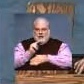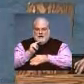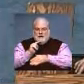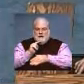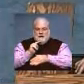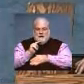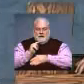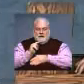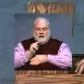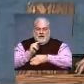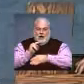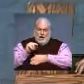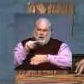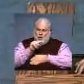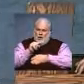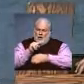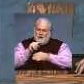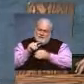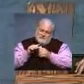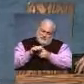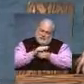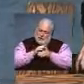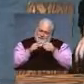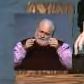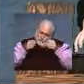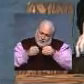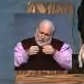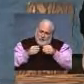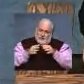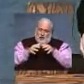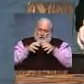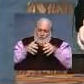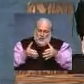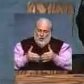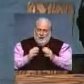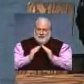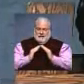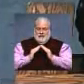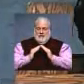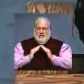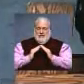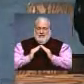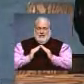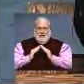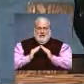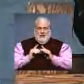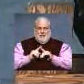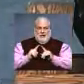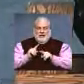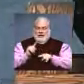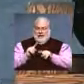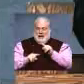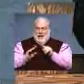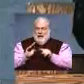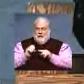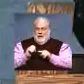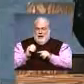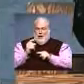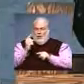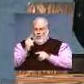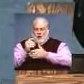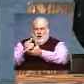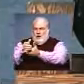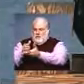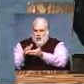dedicated to what our city is all about. But it can never be just about one piece of